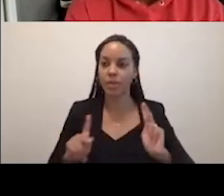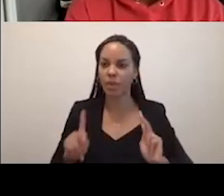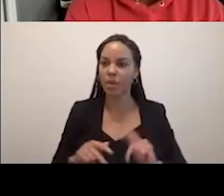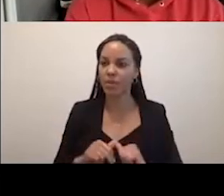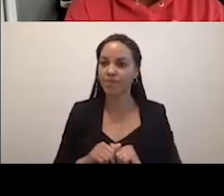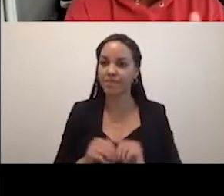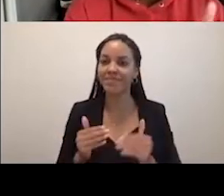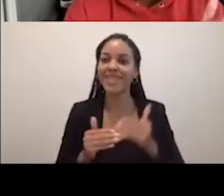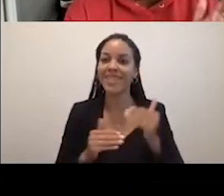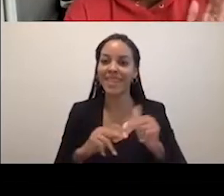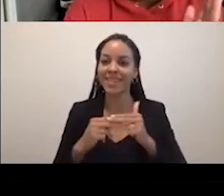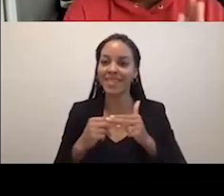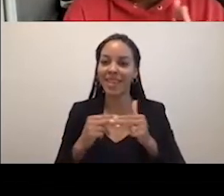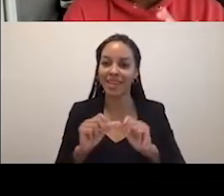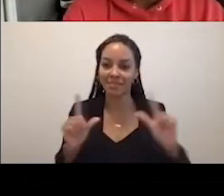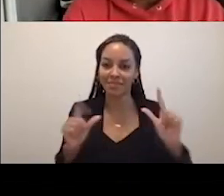Next slide, please.